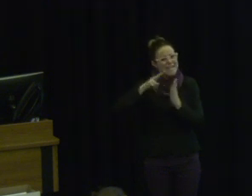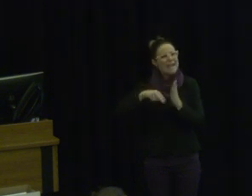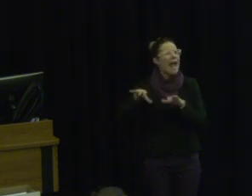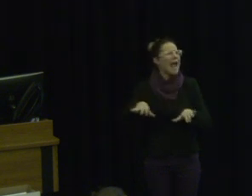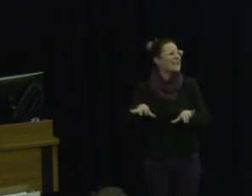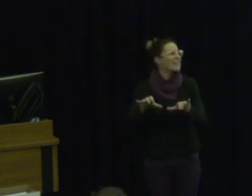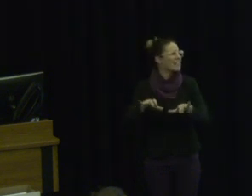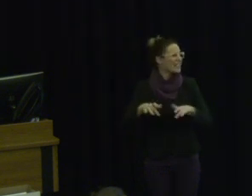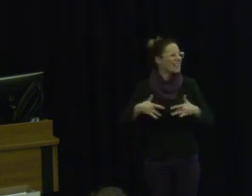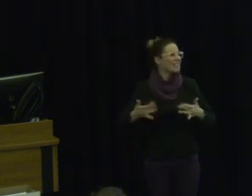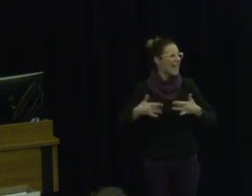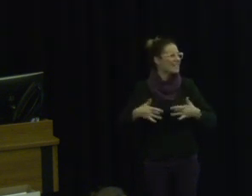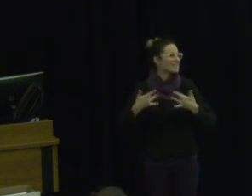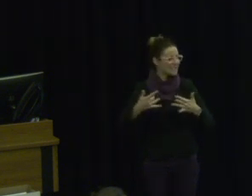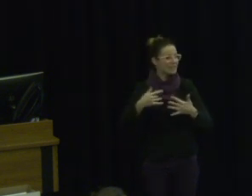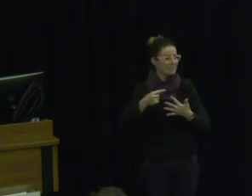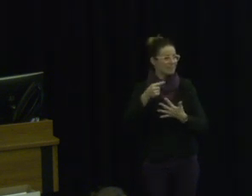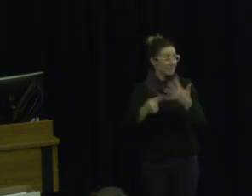at the institution.